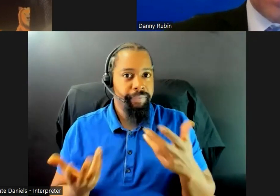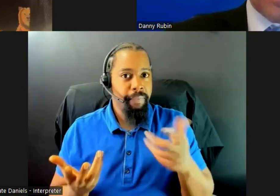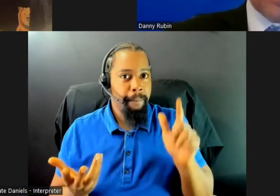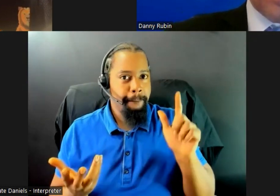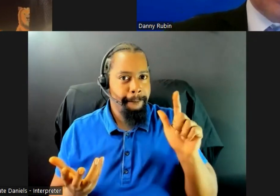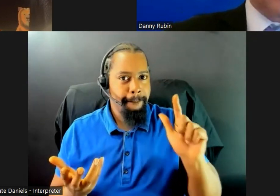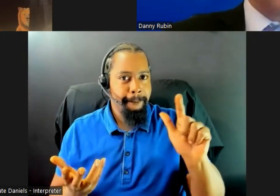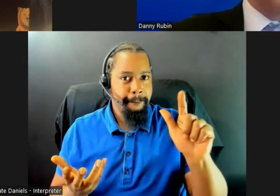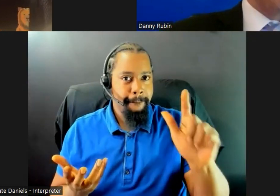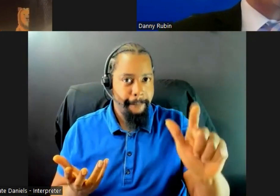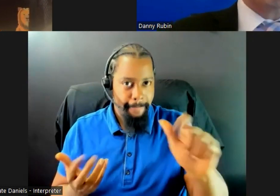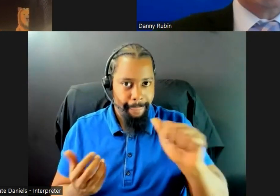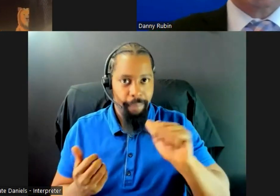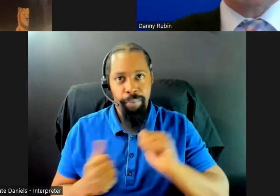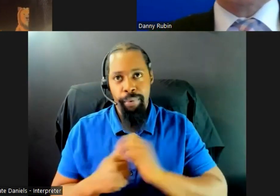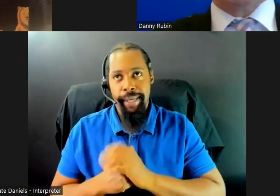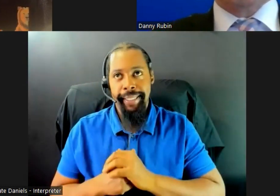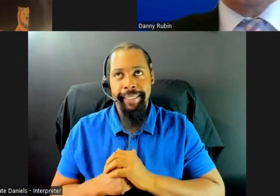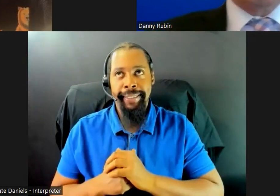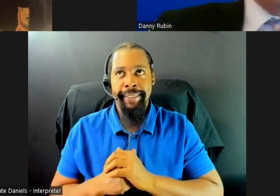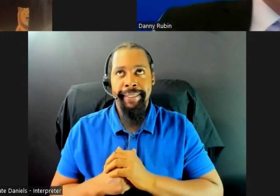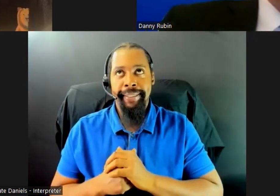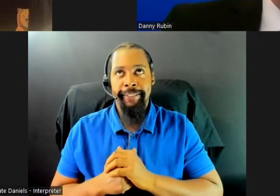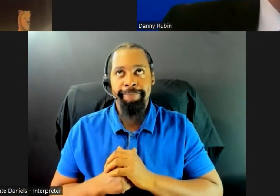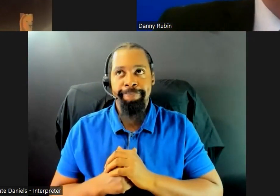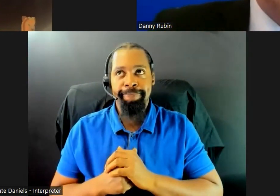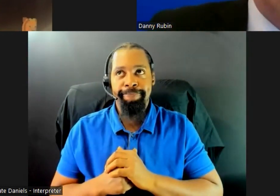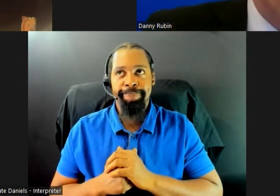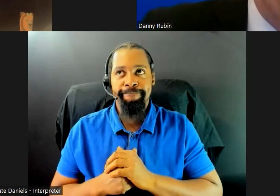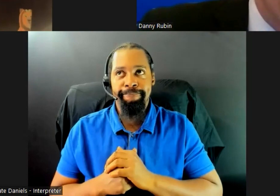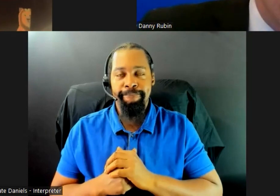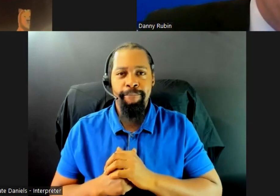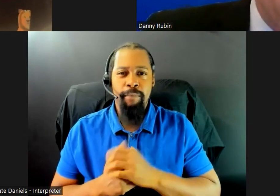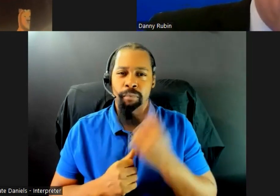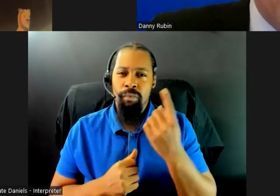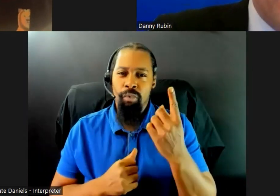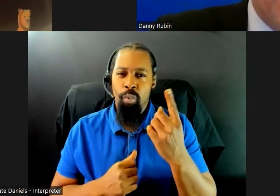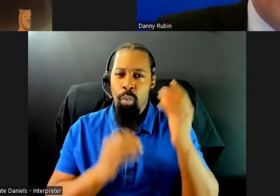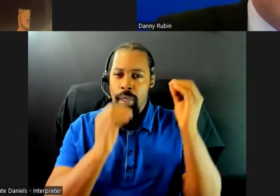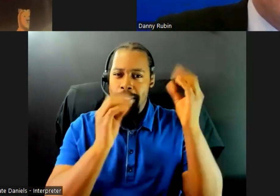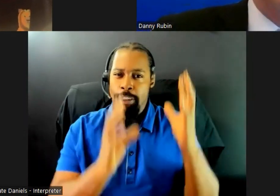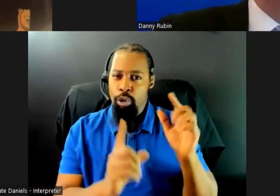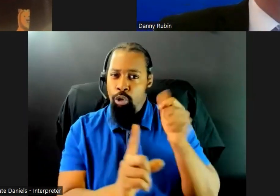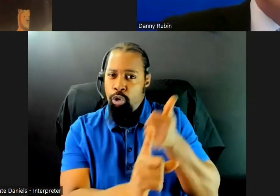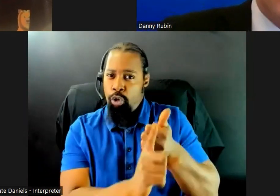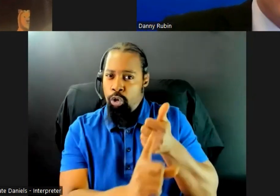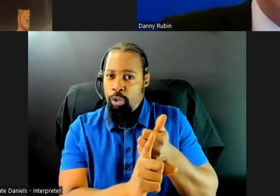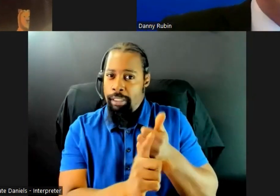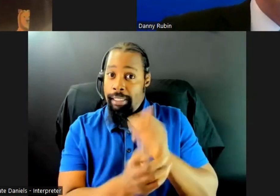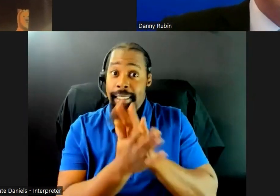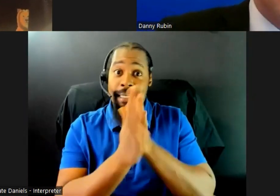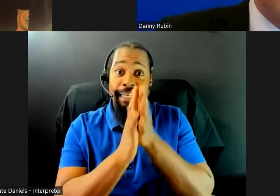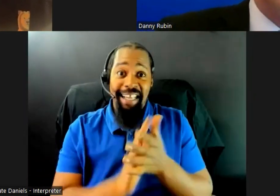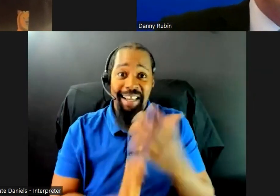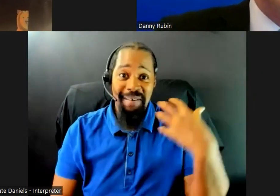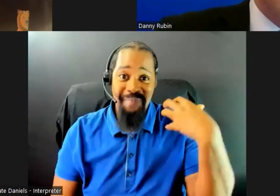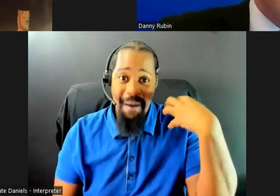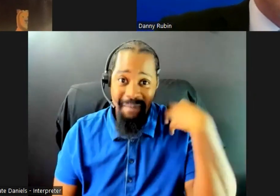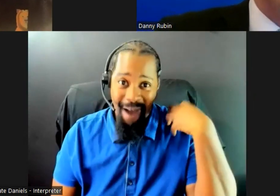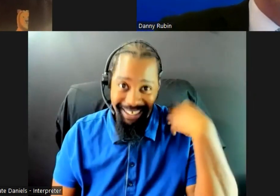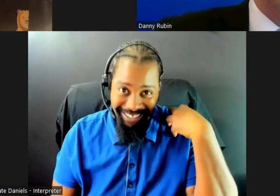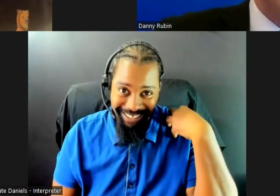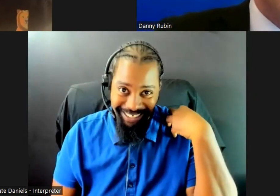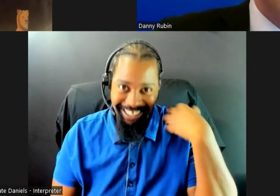in life, this very specific teacher became my boss, because Galia was my arts